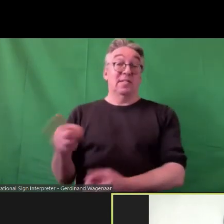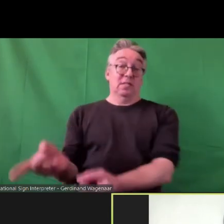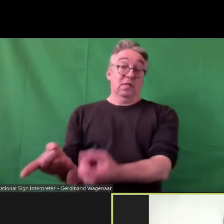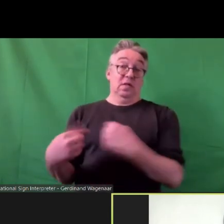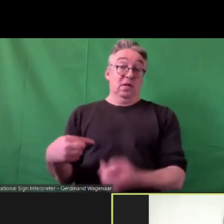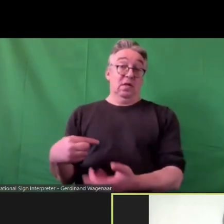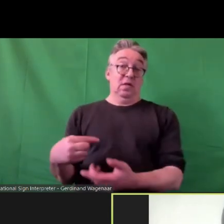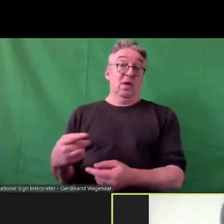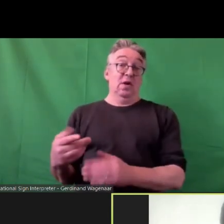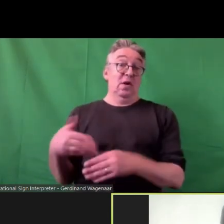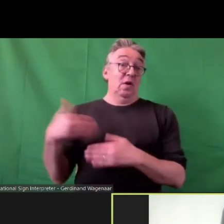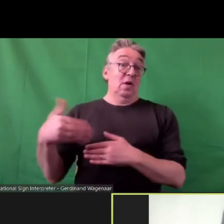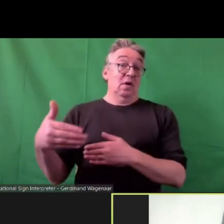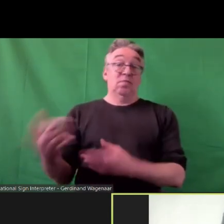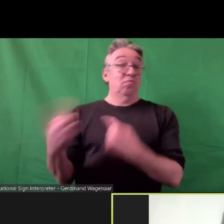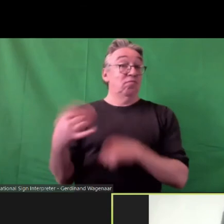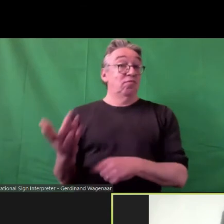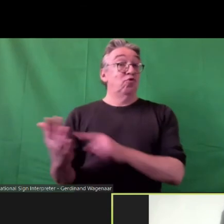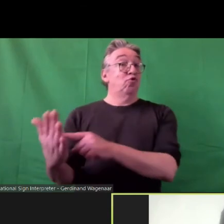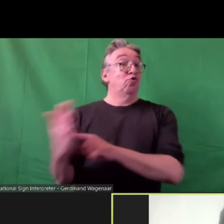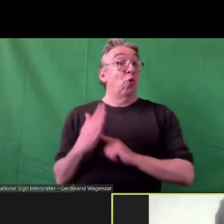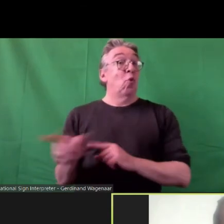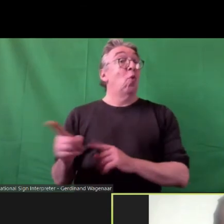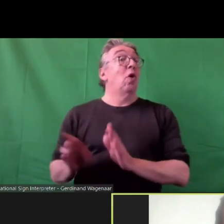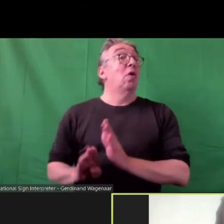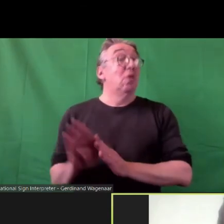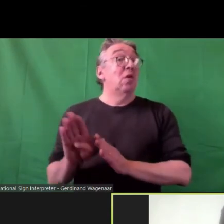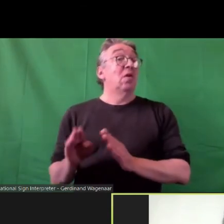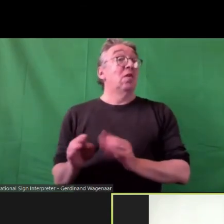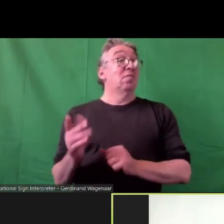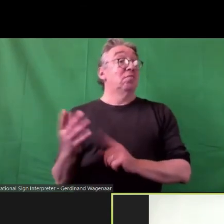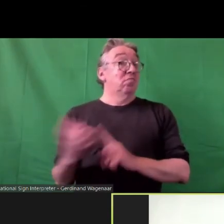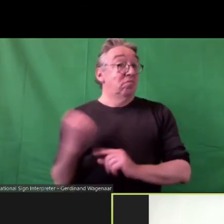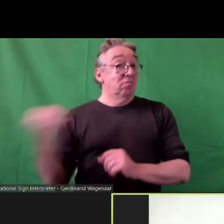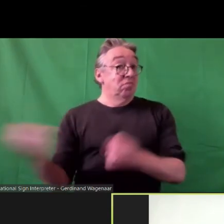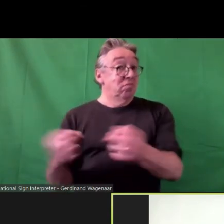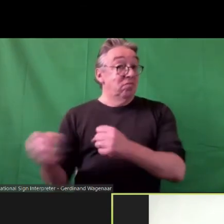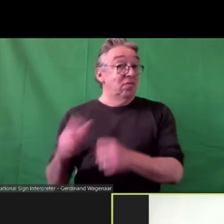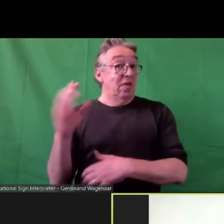on the progress they are making in terms of achieving the 5% implementation of